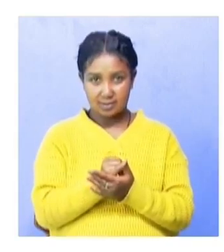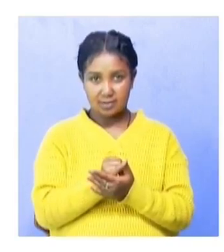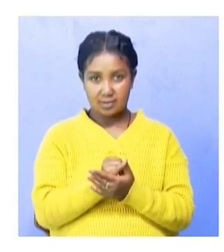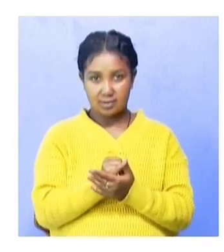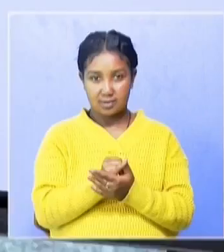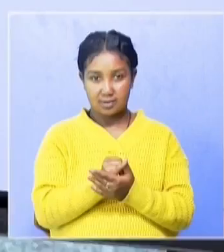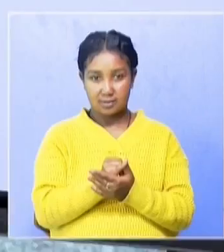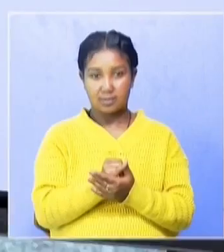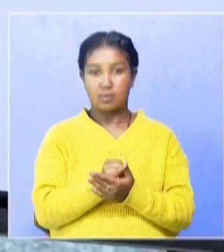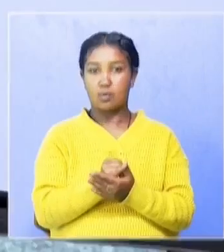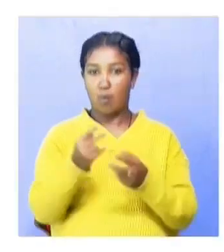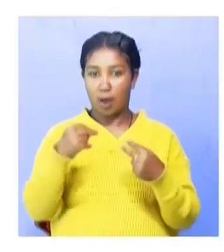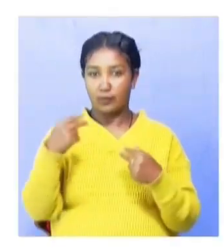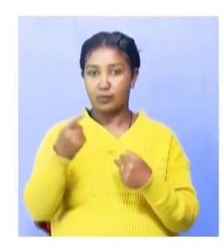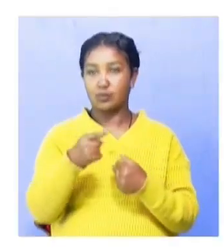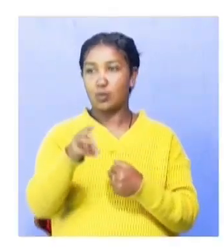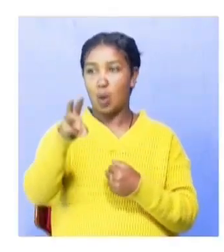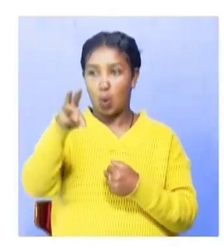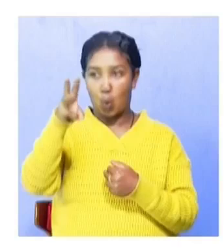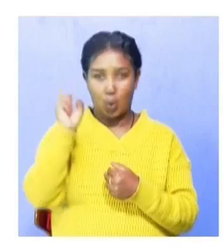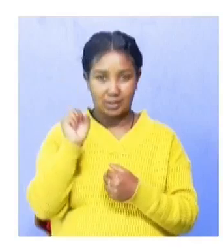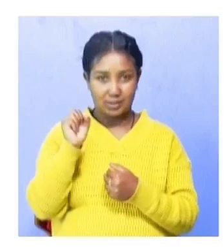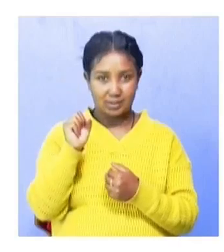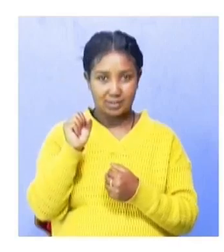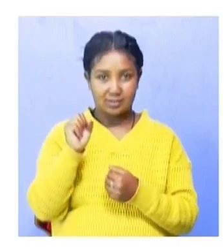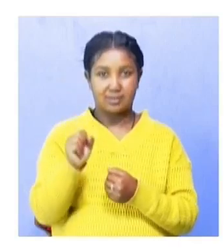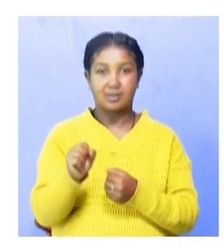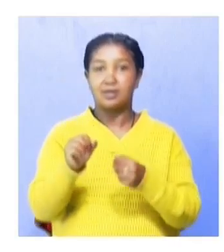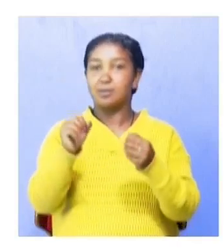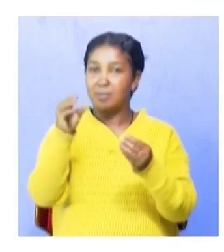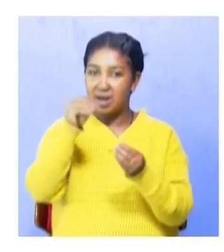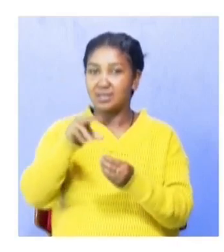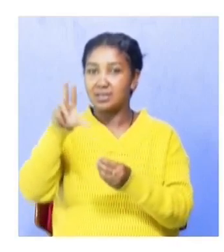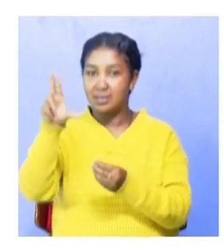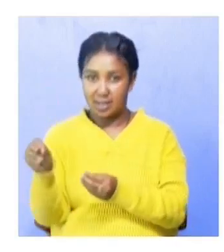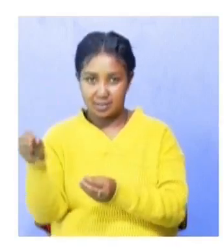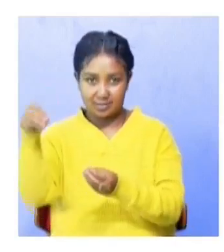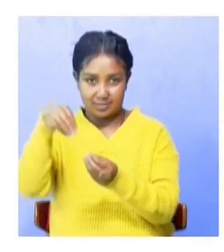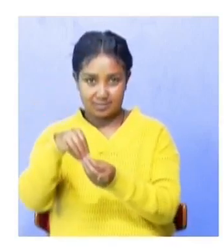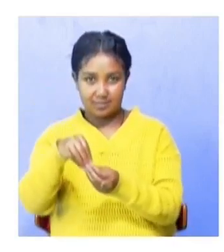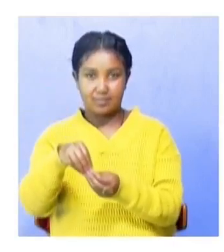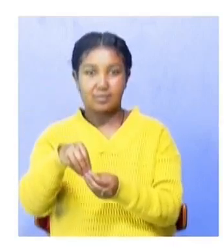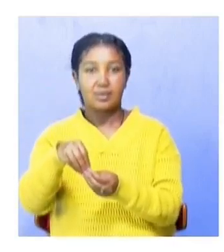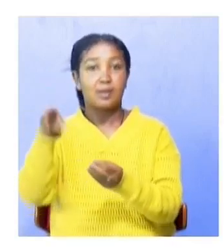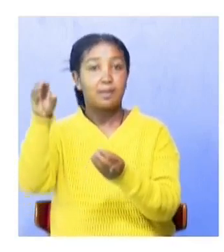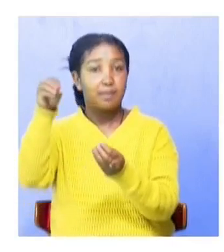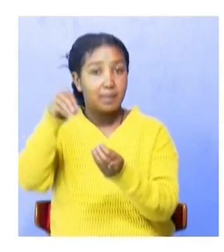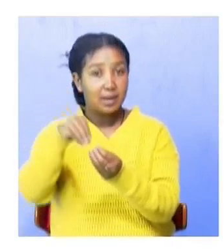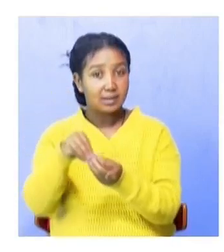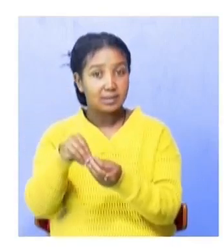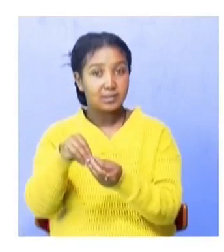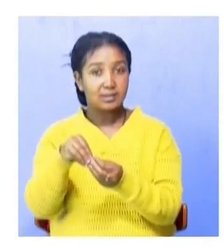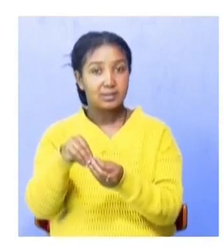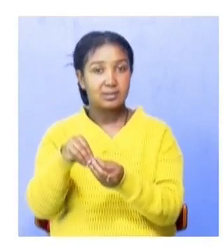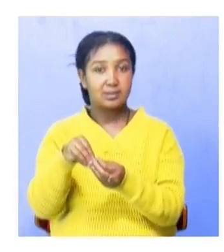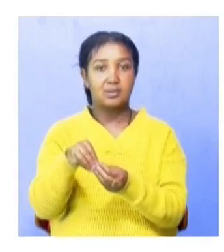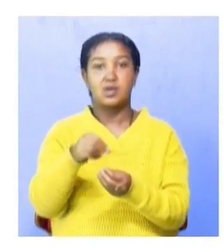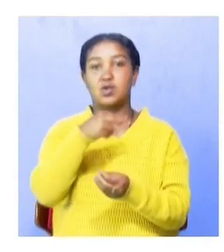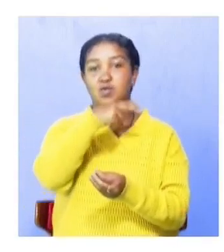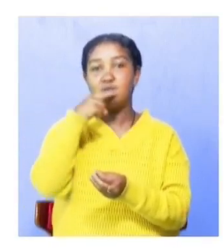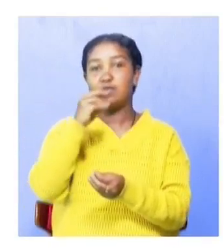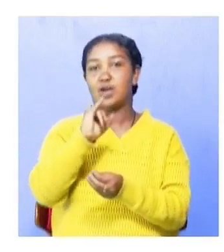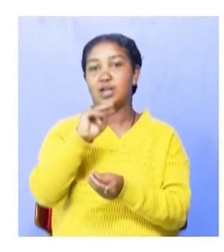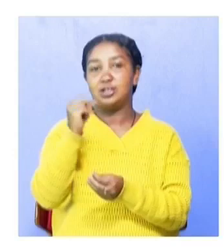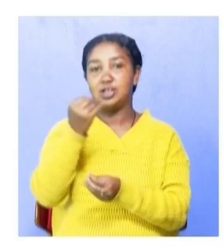So we have to use what? Was not. Plus, yes, verb